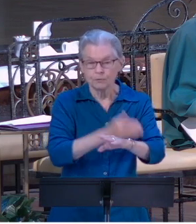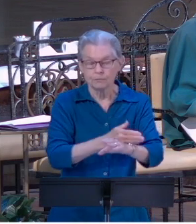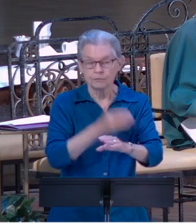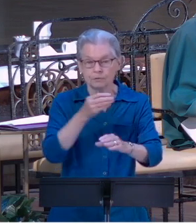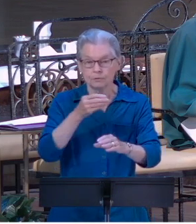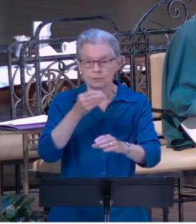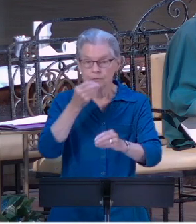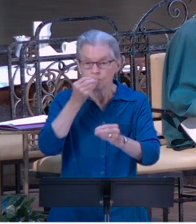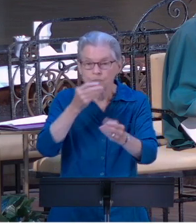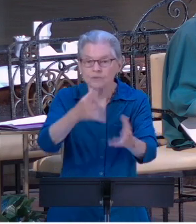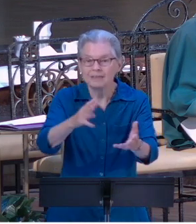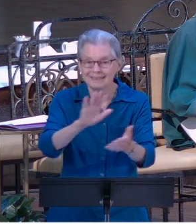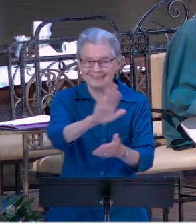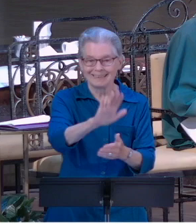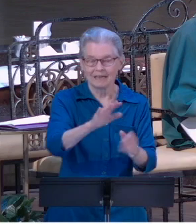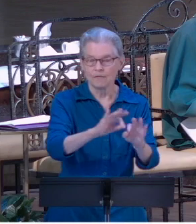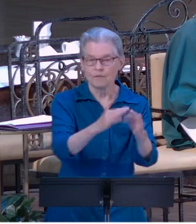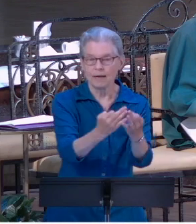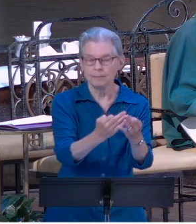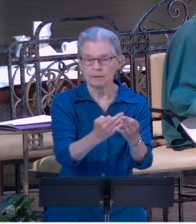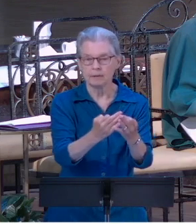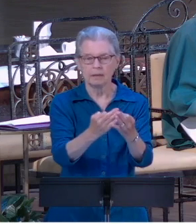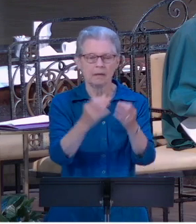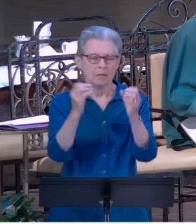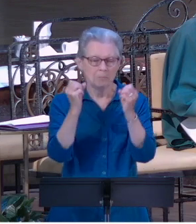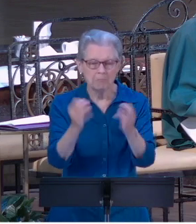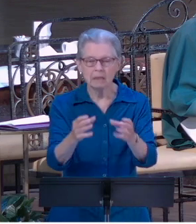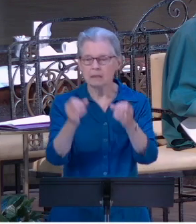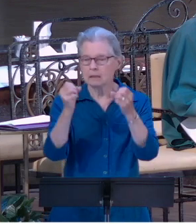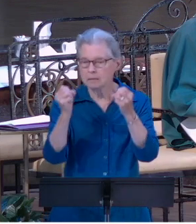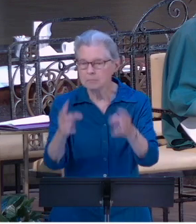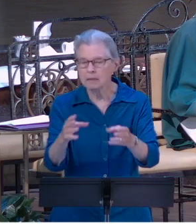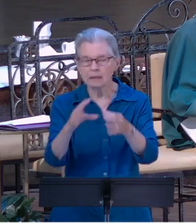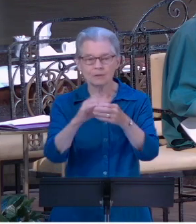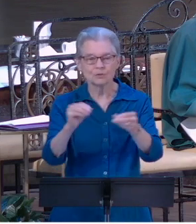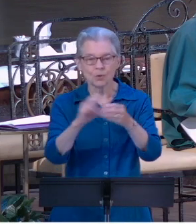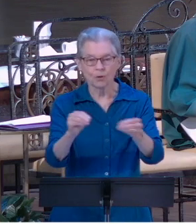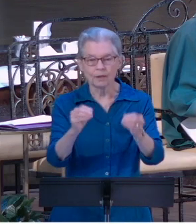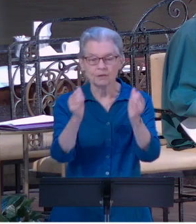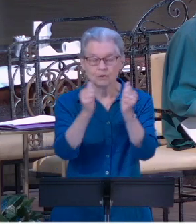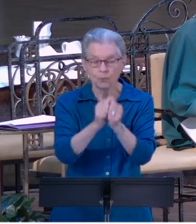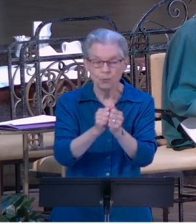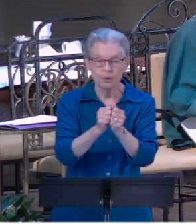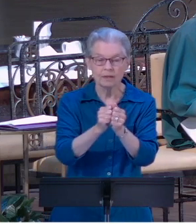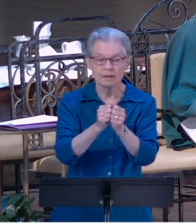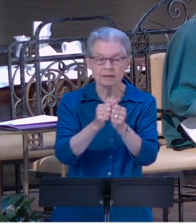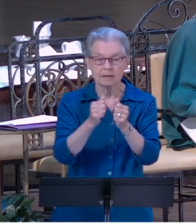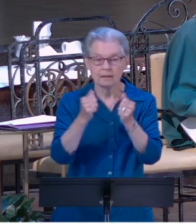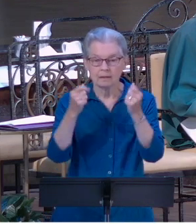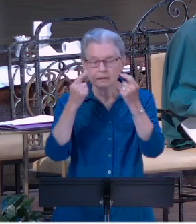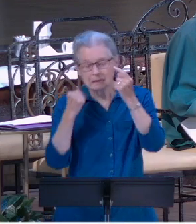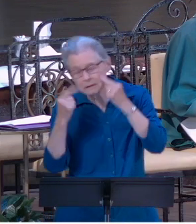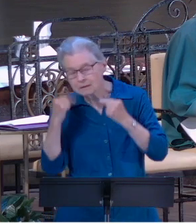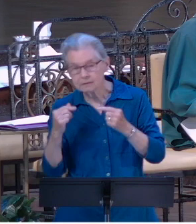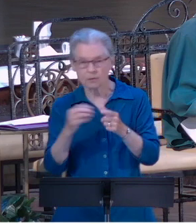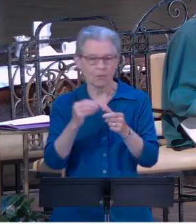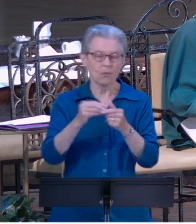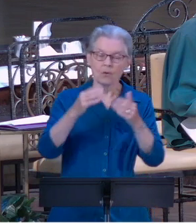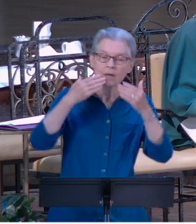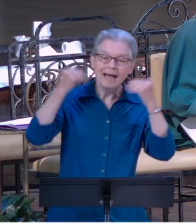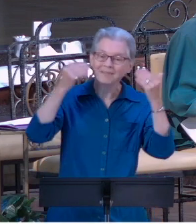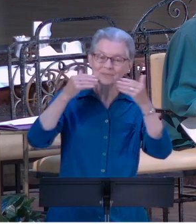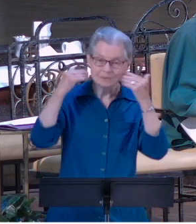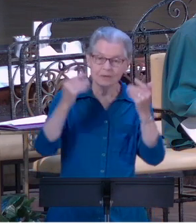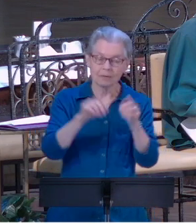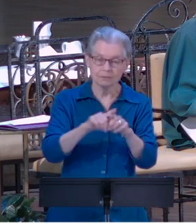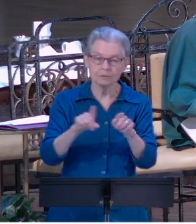Dozens of stories, along with tears and laughter, were the treasures each of us uncovered in our time at